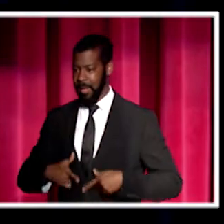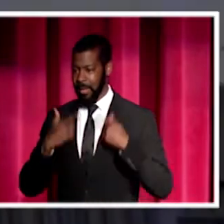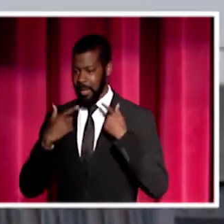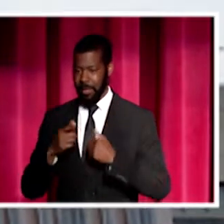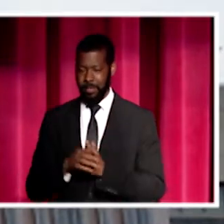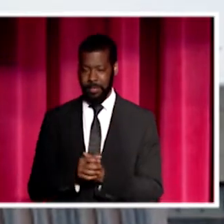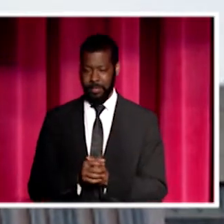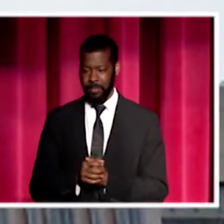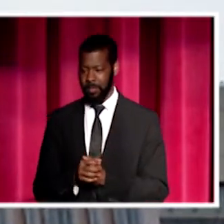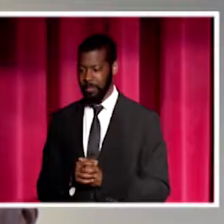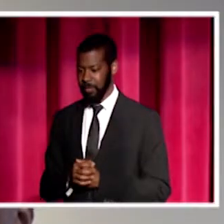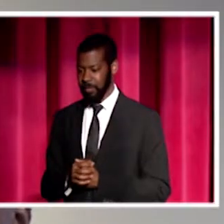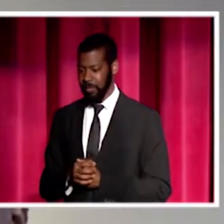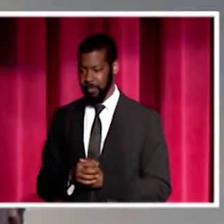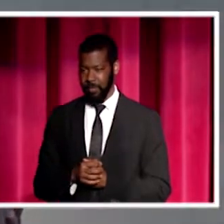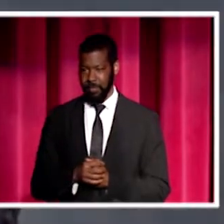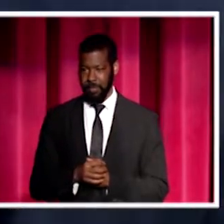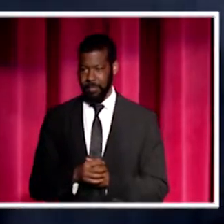talk.